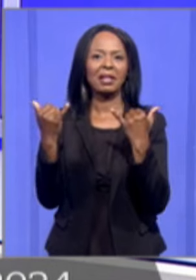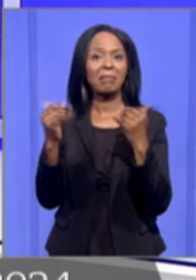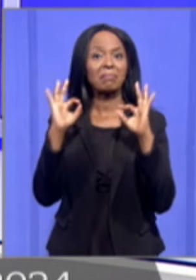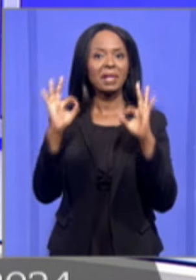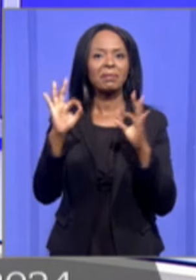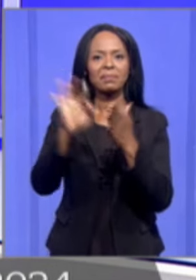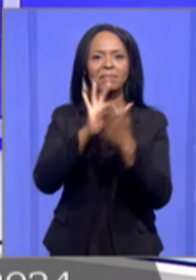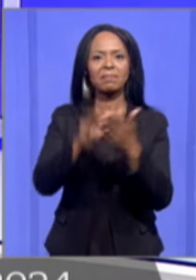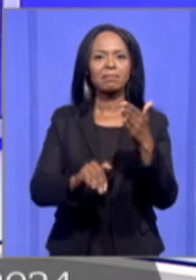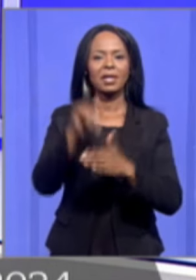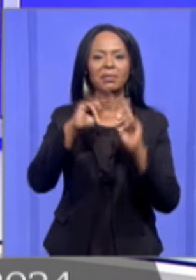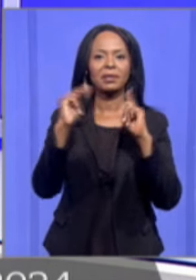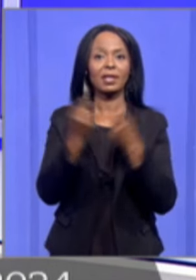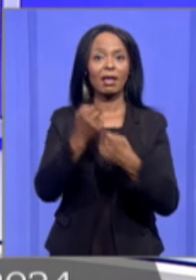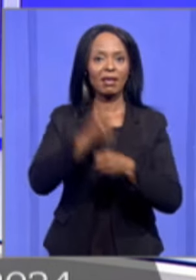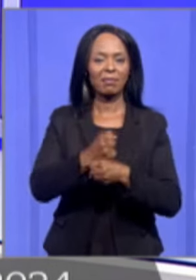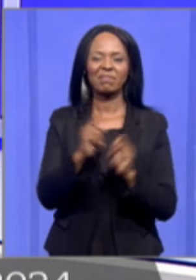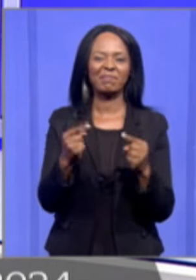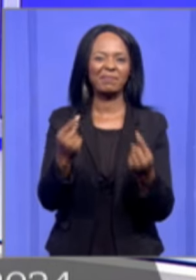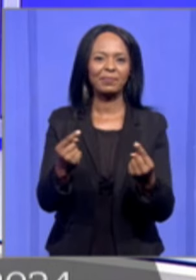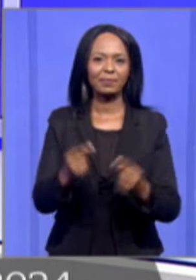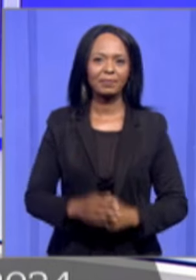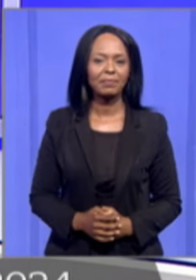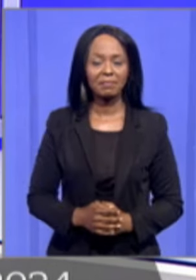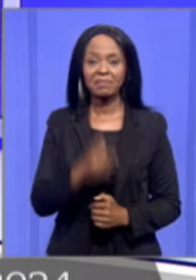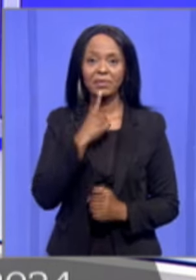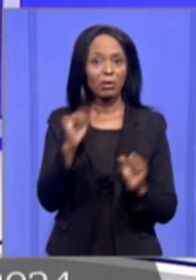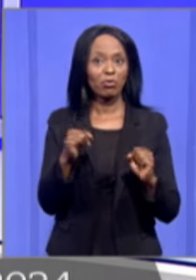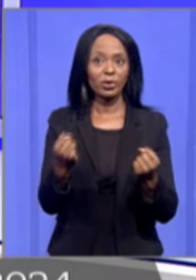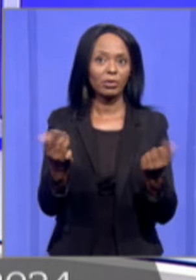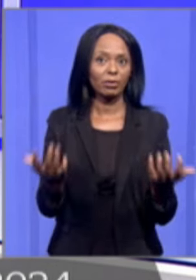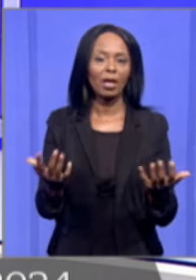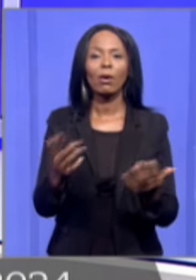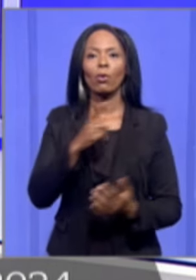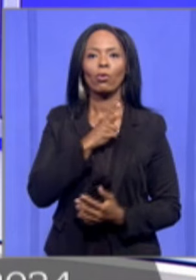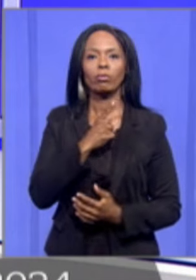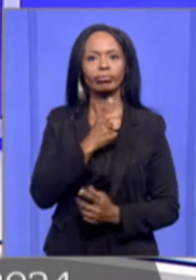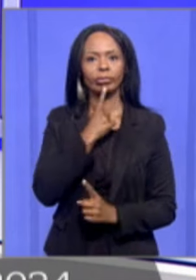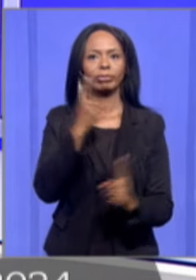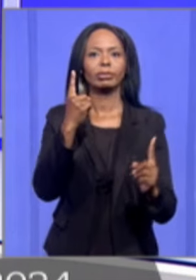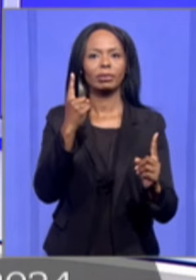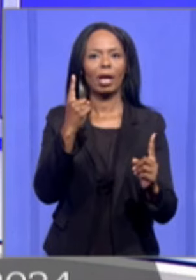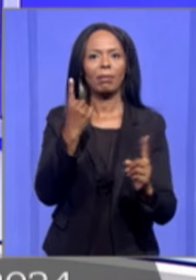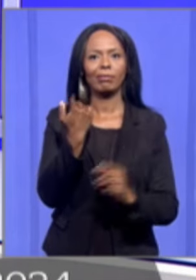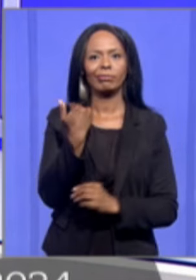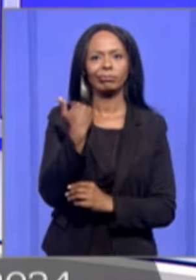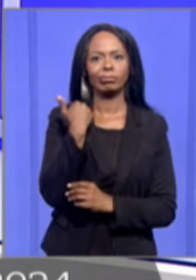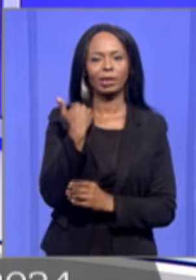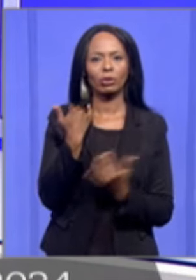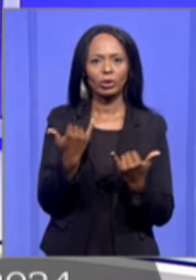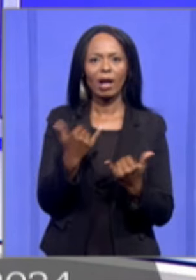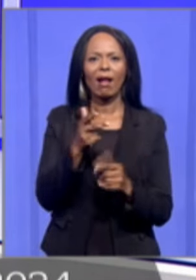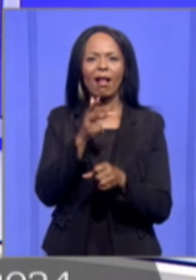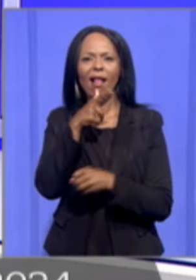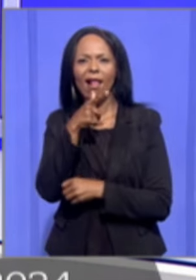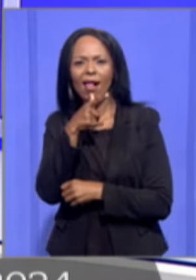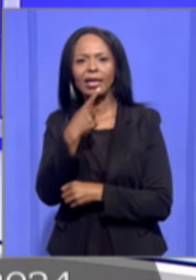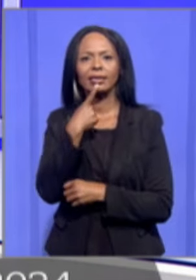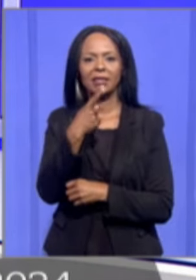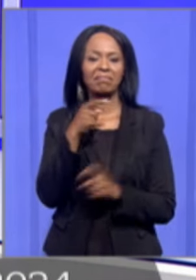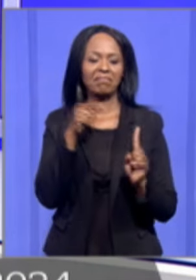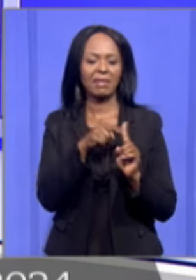tsa bosetšhaba tsa monongwaga. O buile seno go sa legale gompieno fa a ne a senola go leboga tiro mo